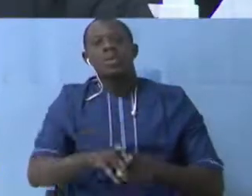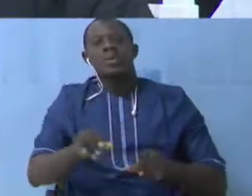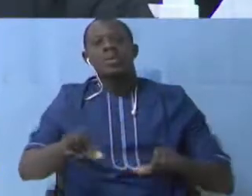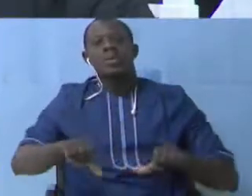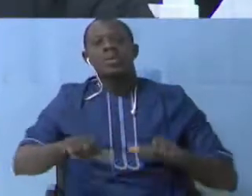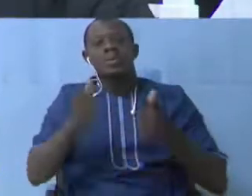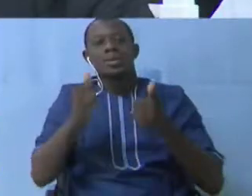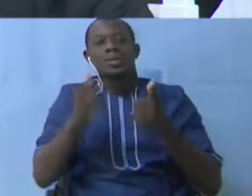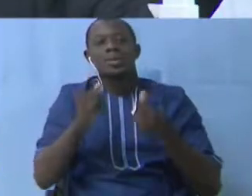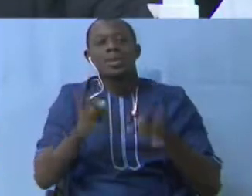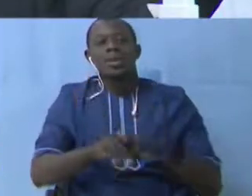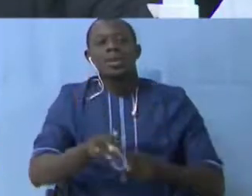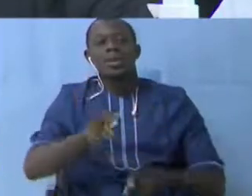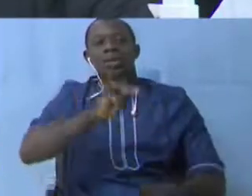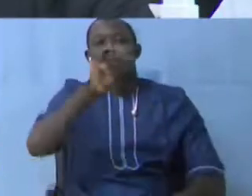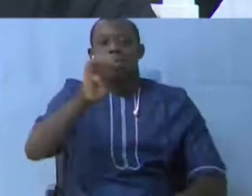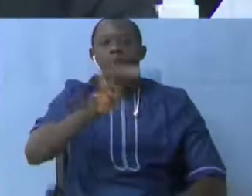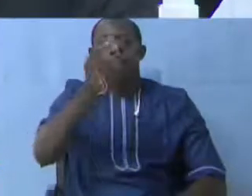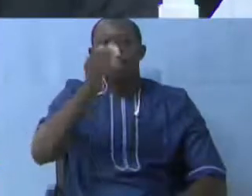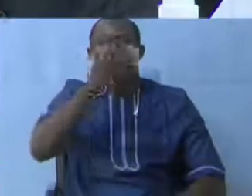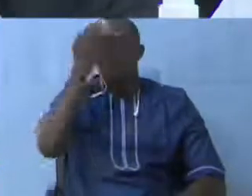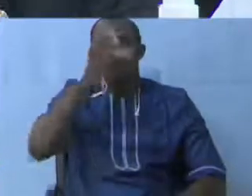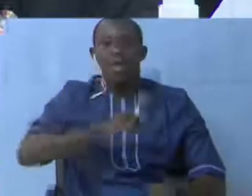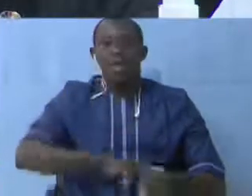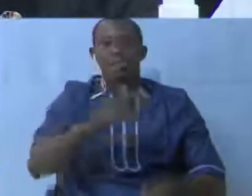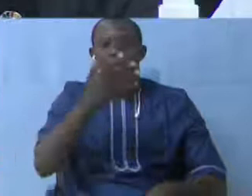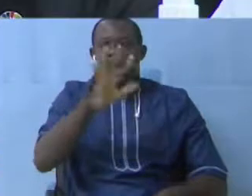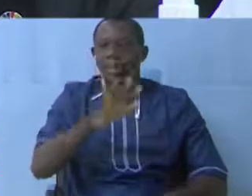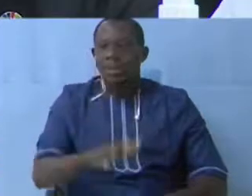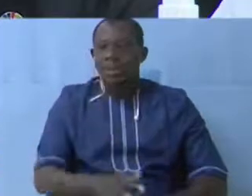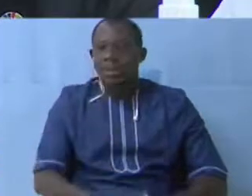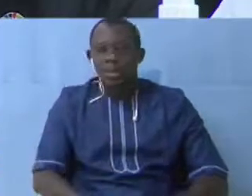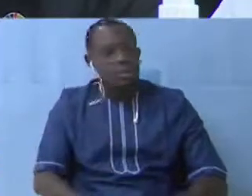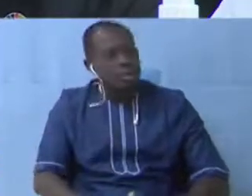Monday morning, 10 o'clock.